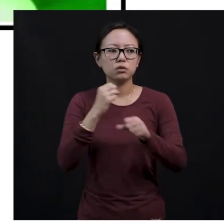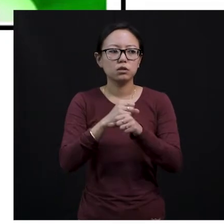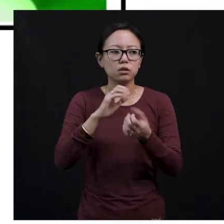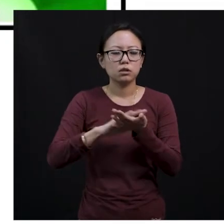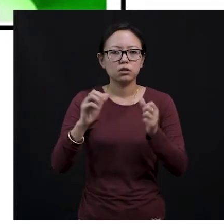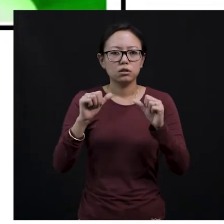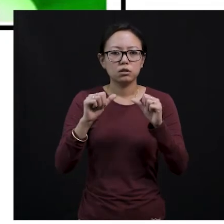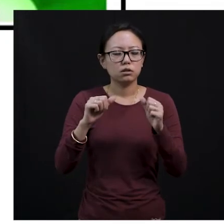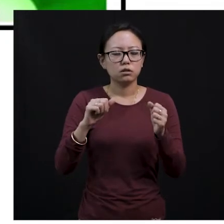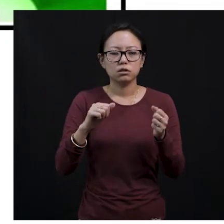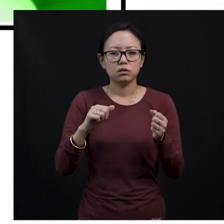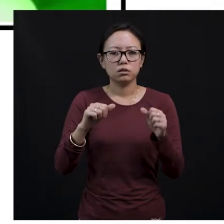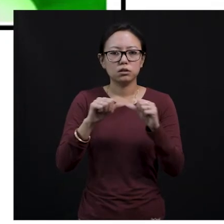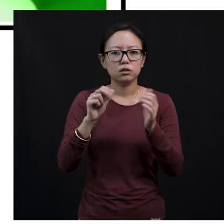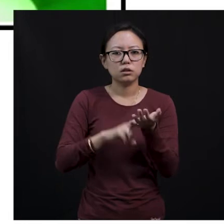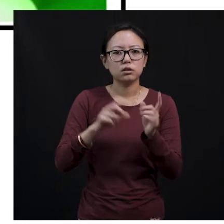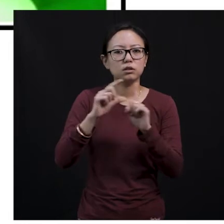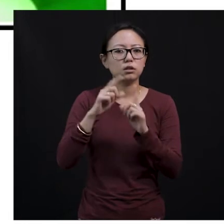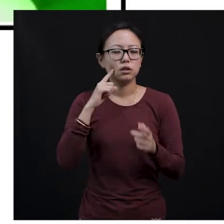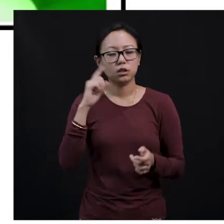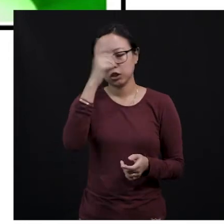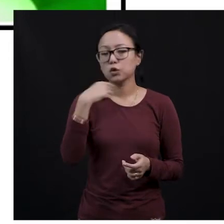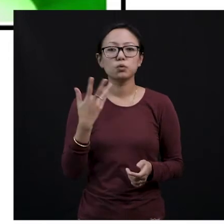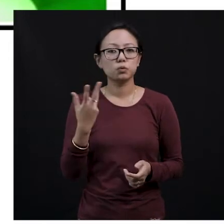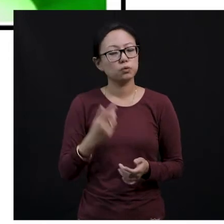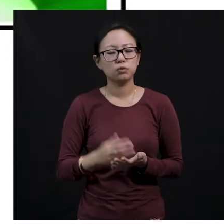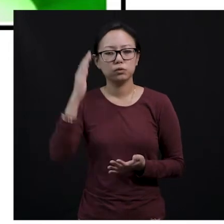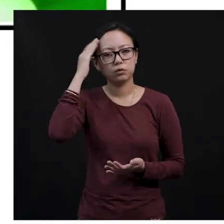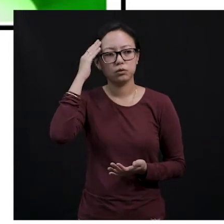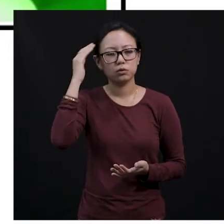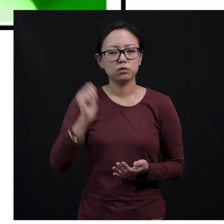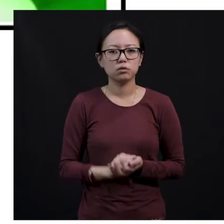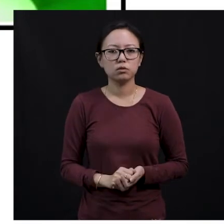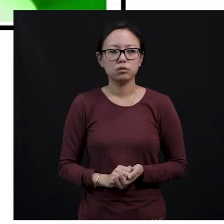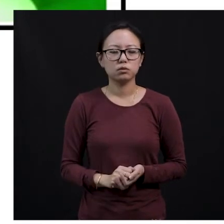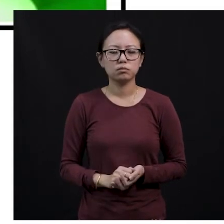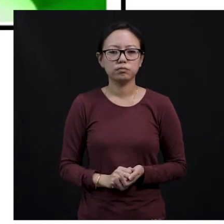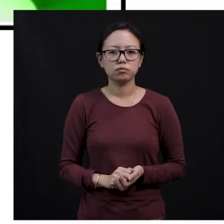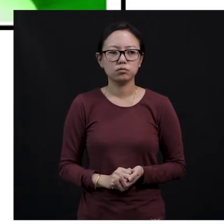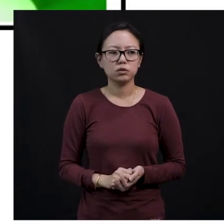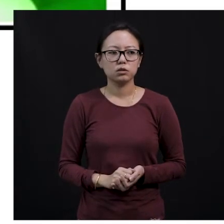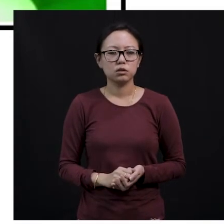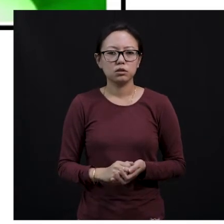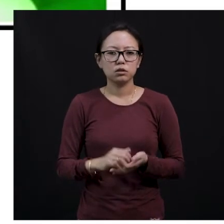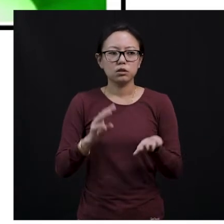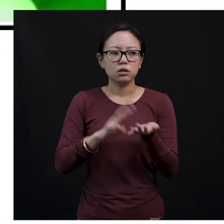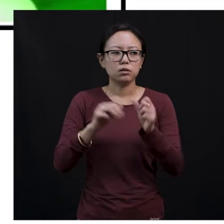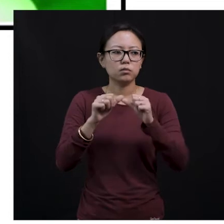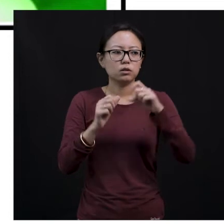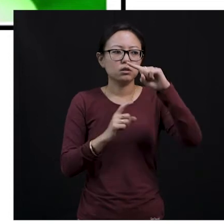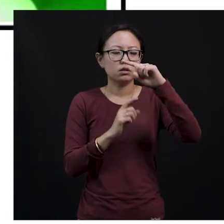and the non-cooperation movement. He believed in self-respect of Indians. He also believed in women